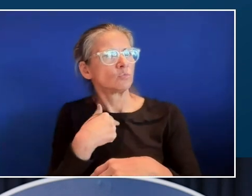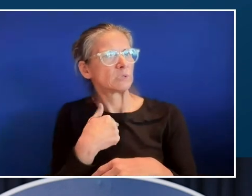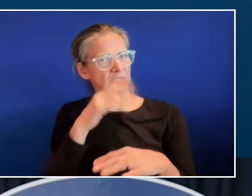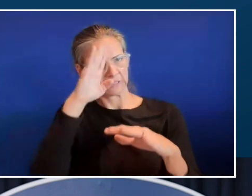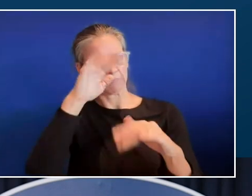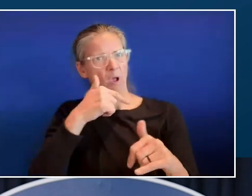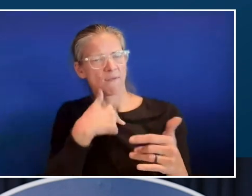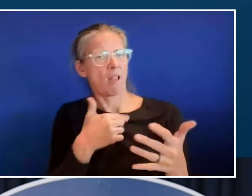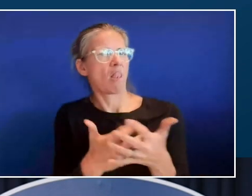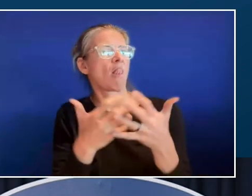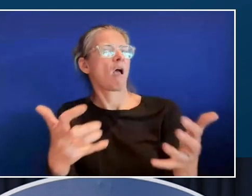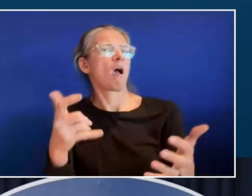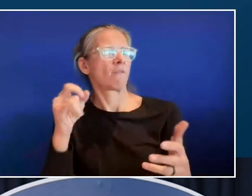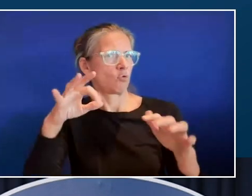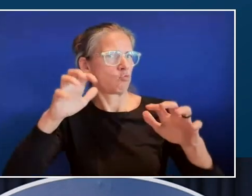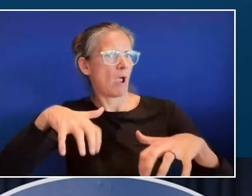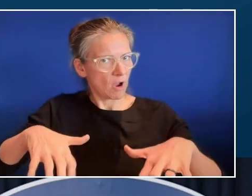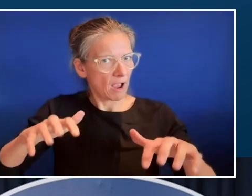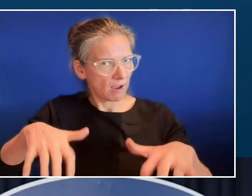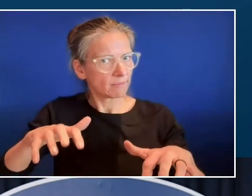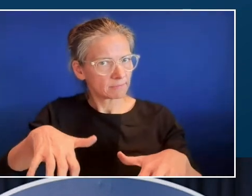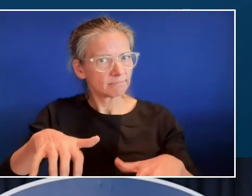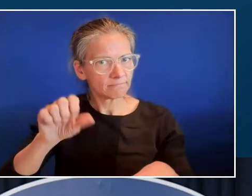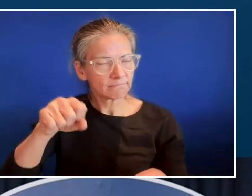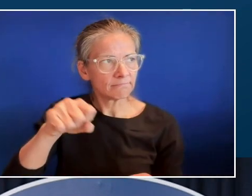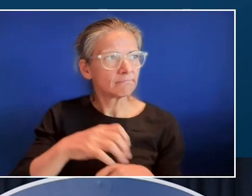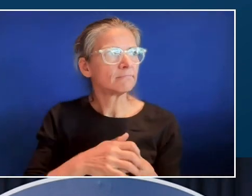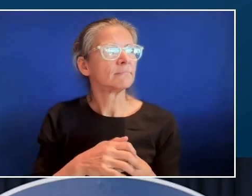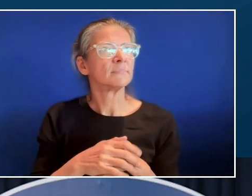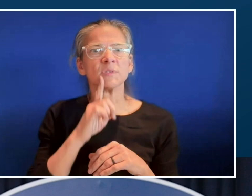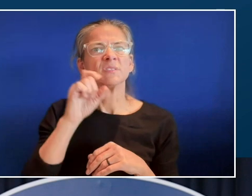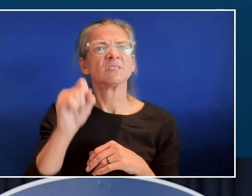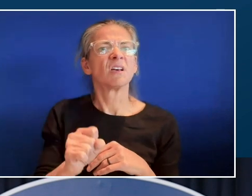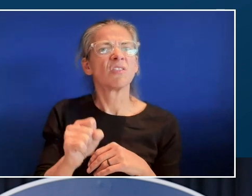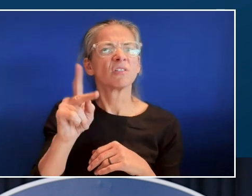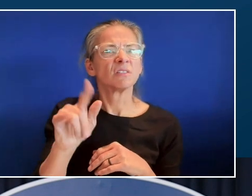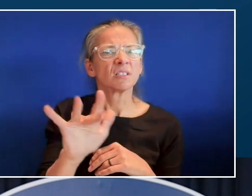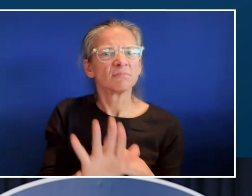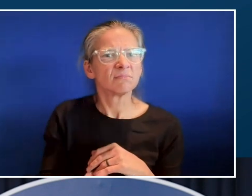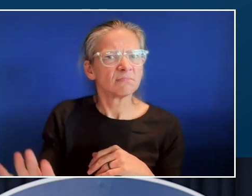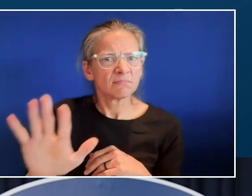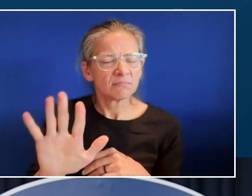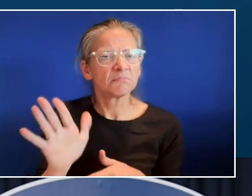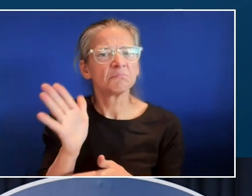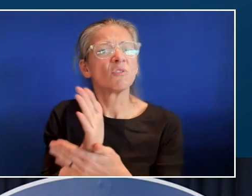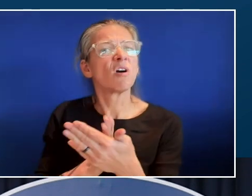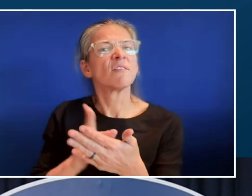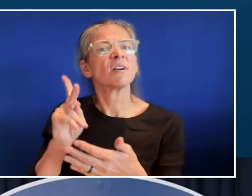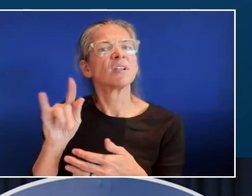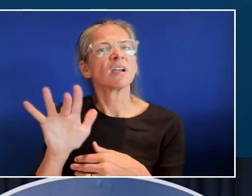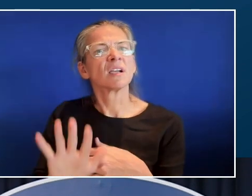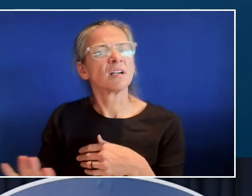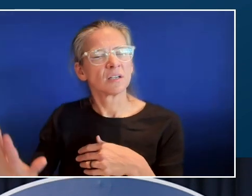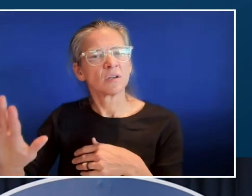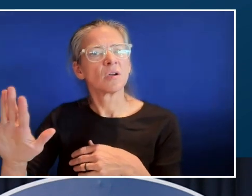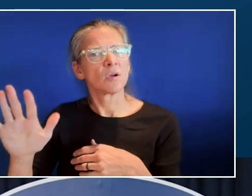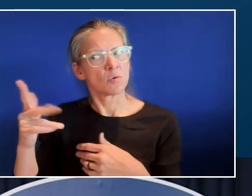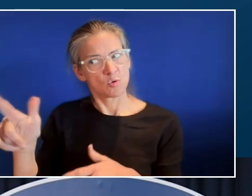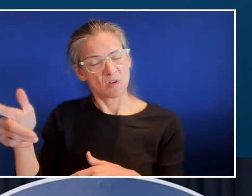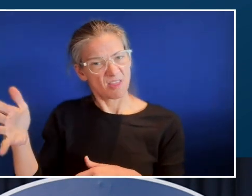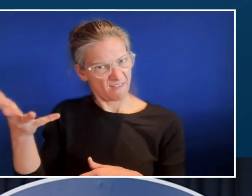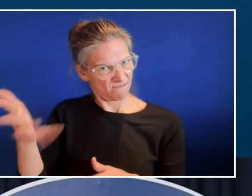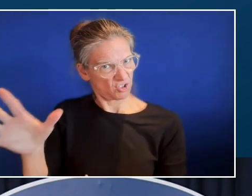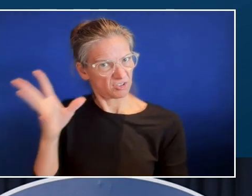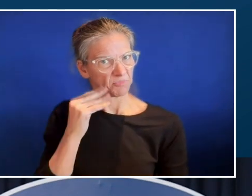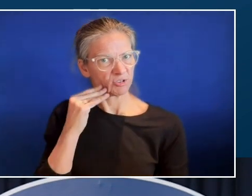significant amount of rain to hit southern Kentucky and candidly, to hit parts of Kentucky that have flooded far too